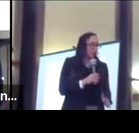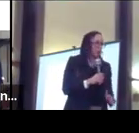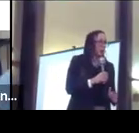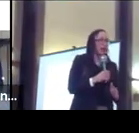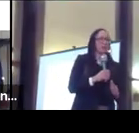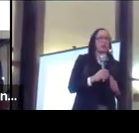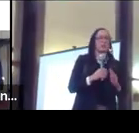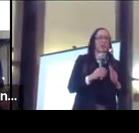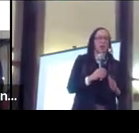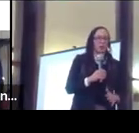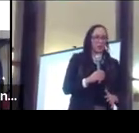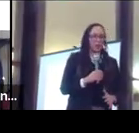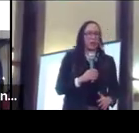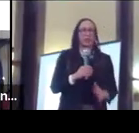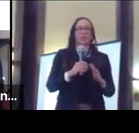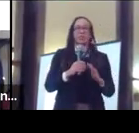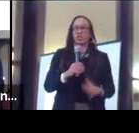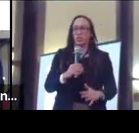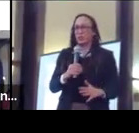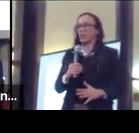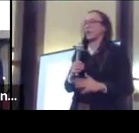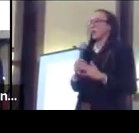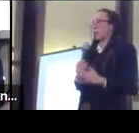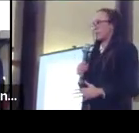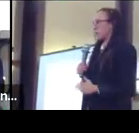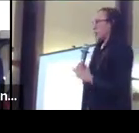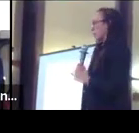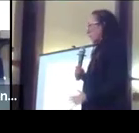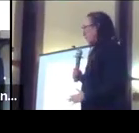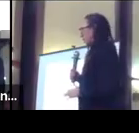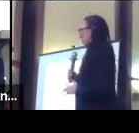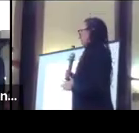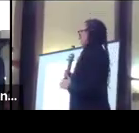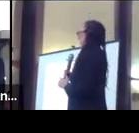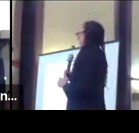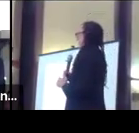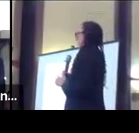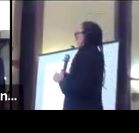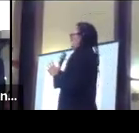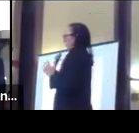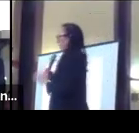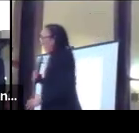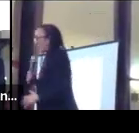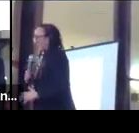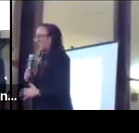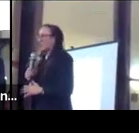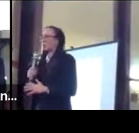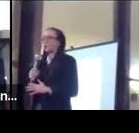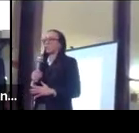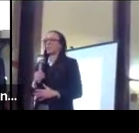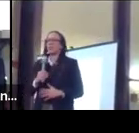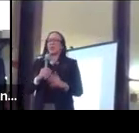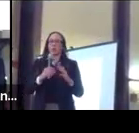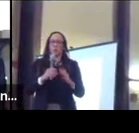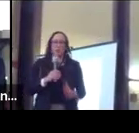want you to keep coming back to this and updating it and adjusting it based on the real life conditions on the ground, the real life conditions